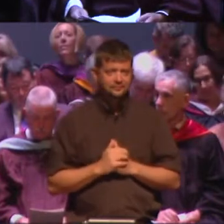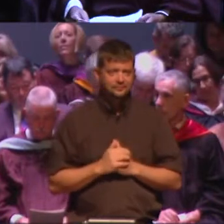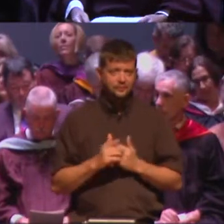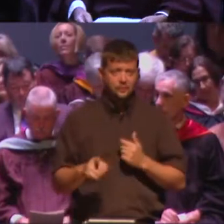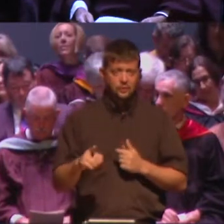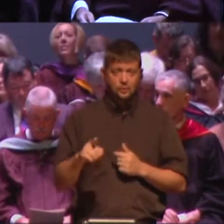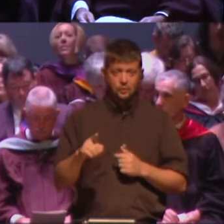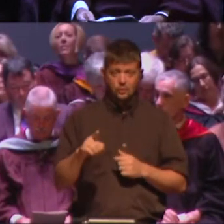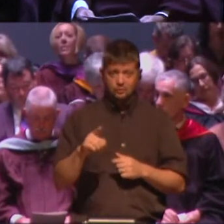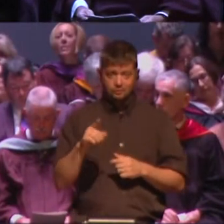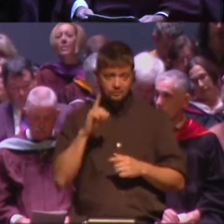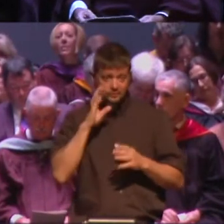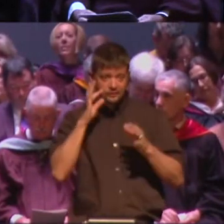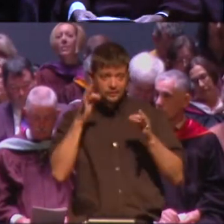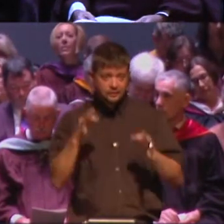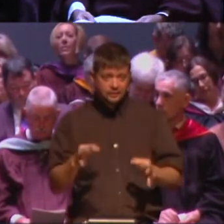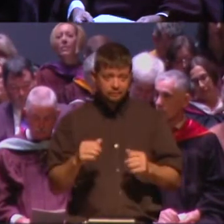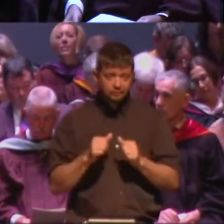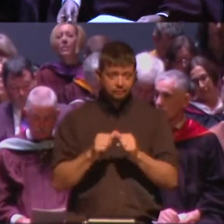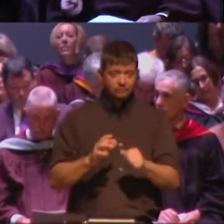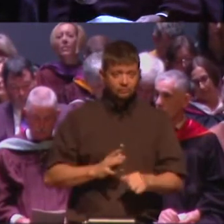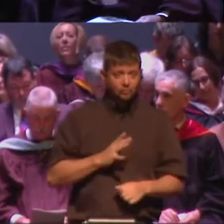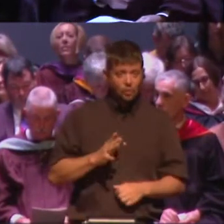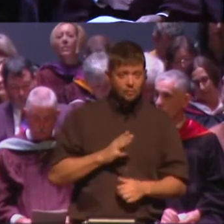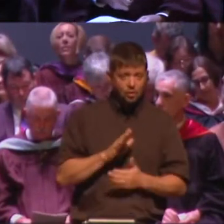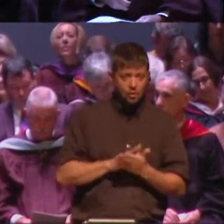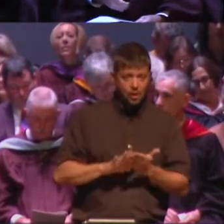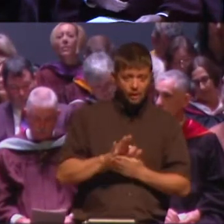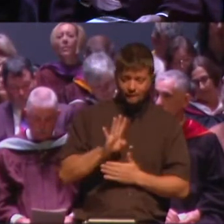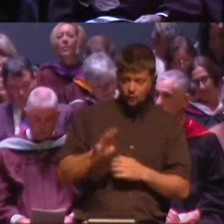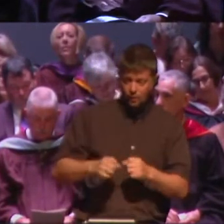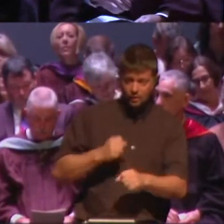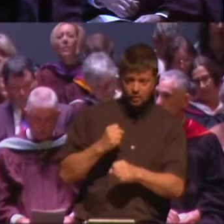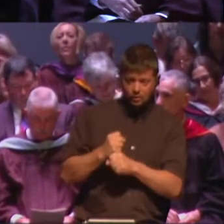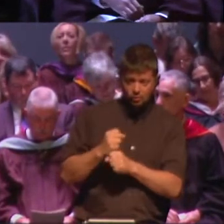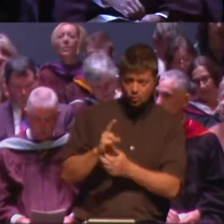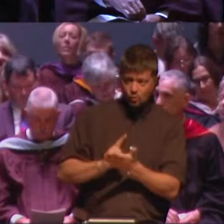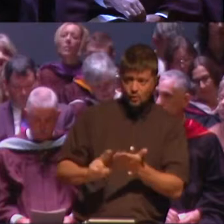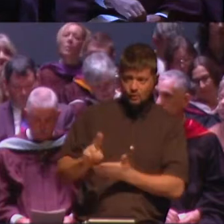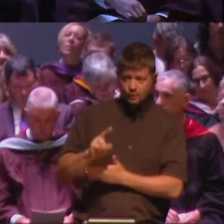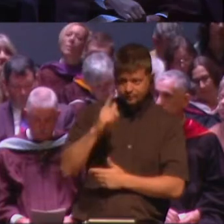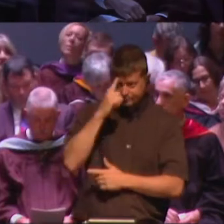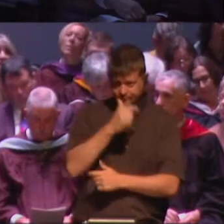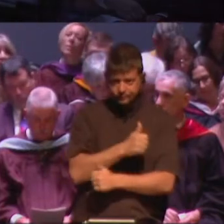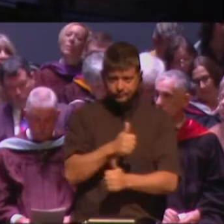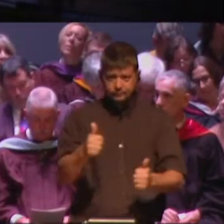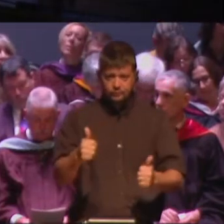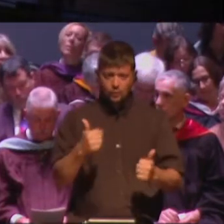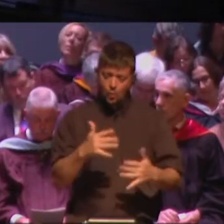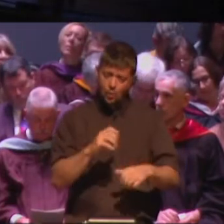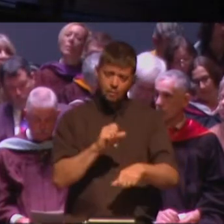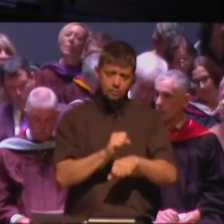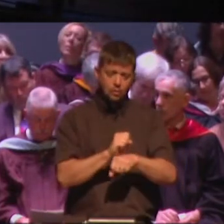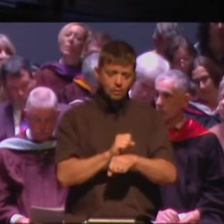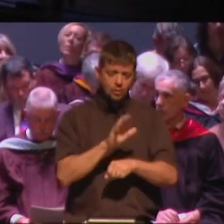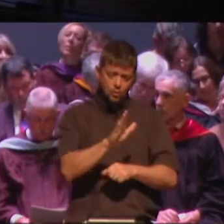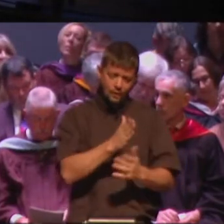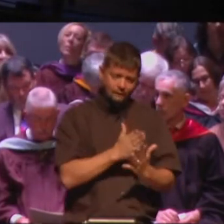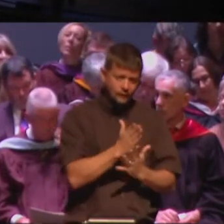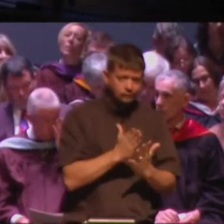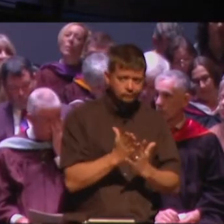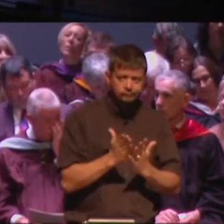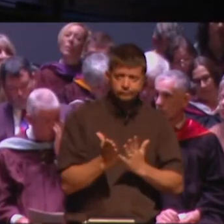choose to continue your formal education at a four-year college or university, or continue employment in your chosen field, or